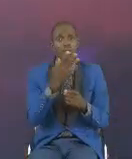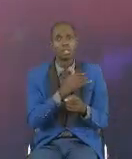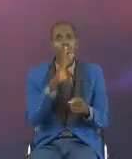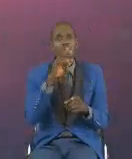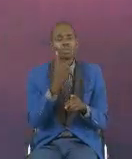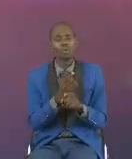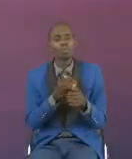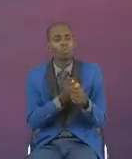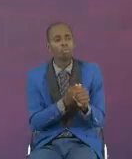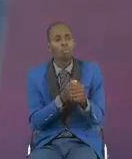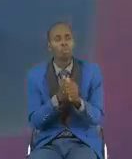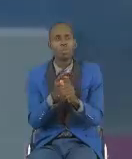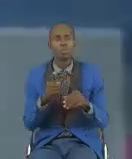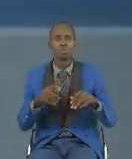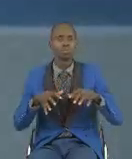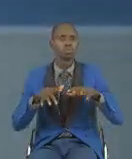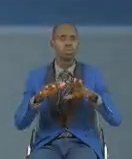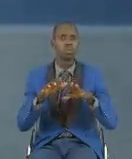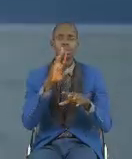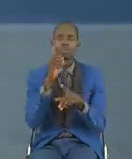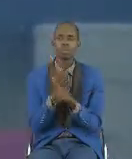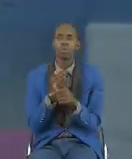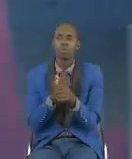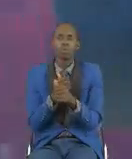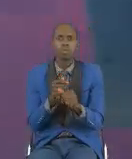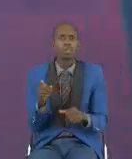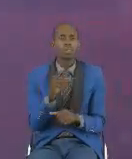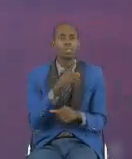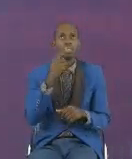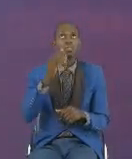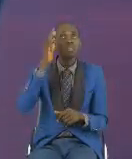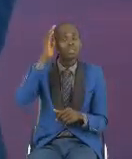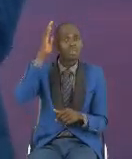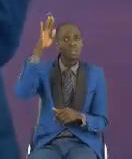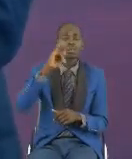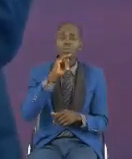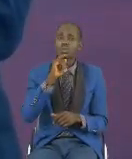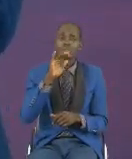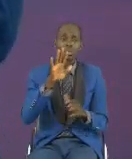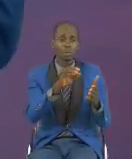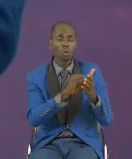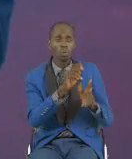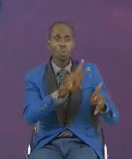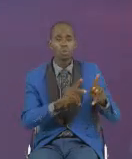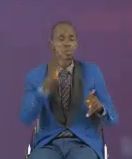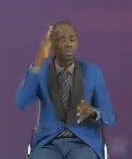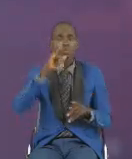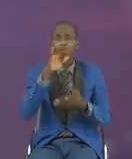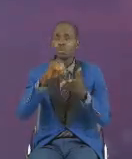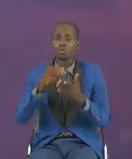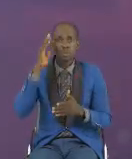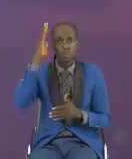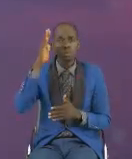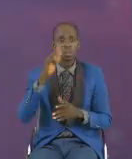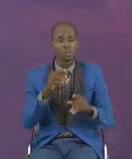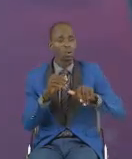crowd, and you are following them, the destiny is not your destiny. Your goal is not their